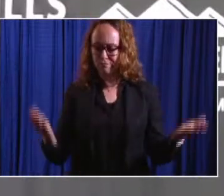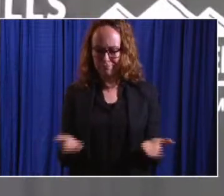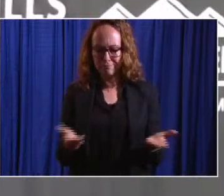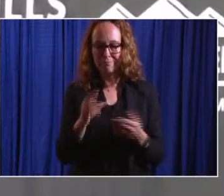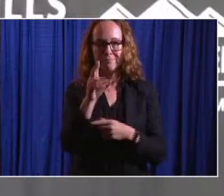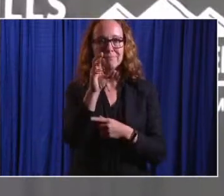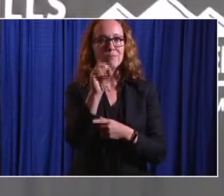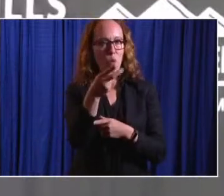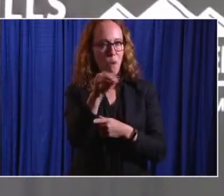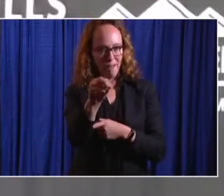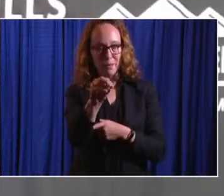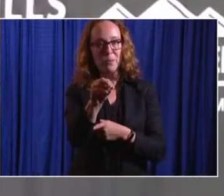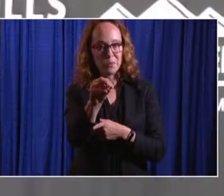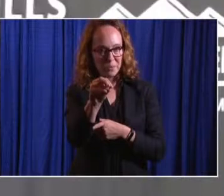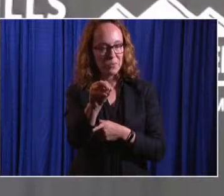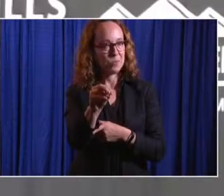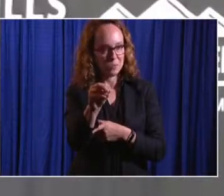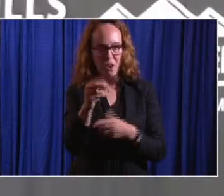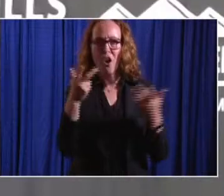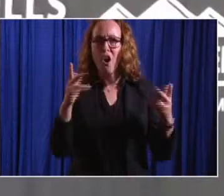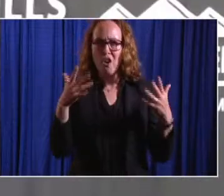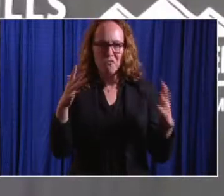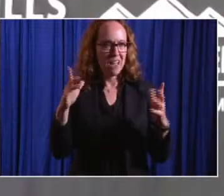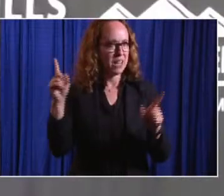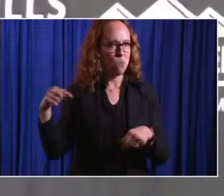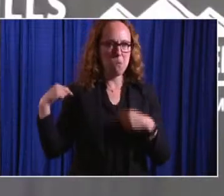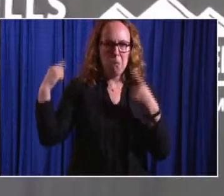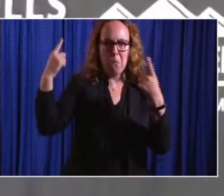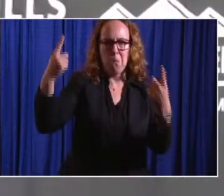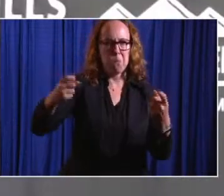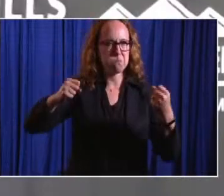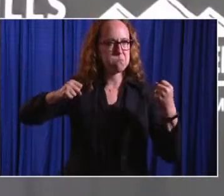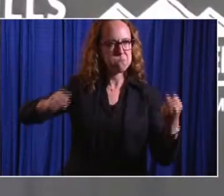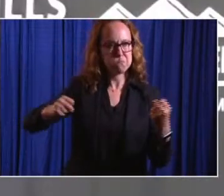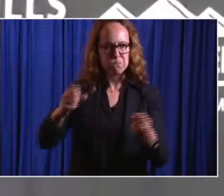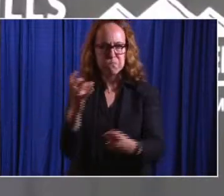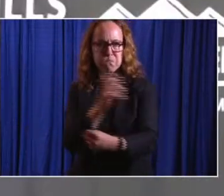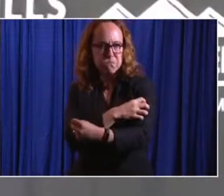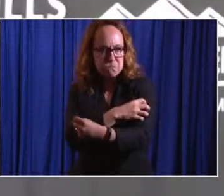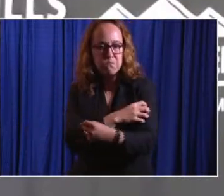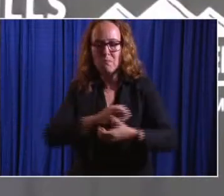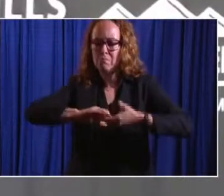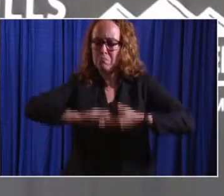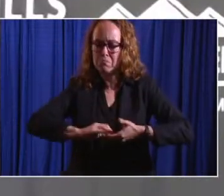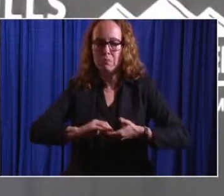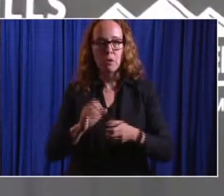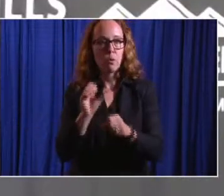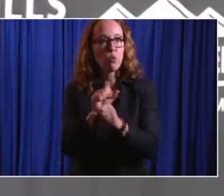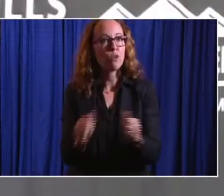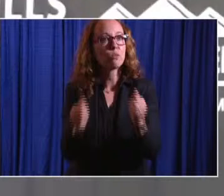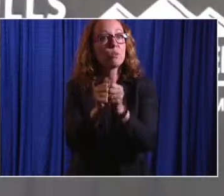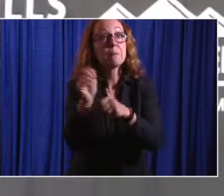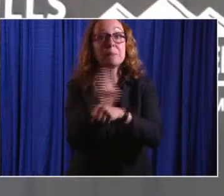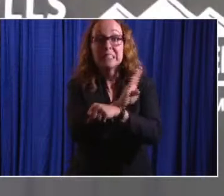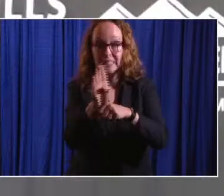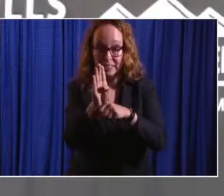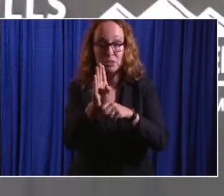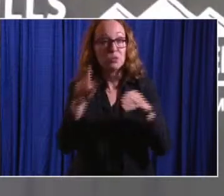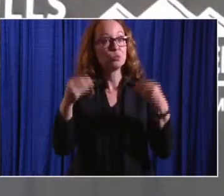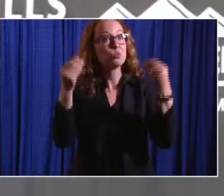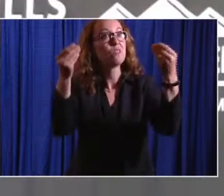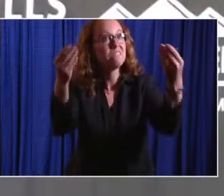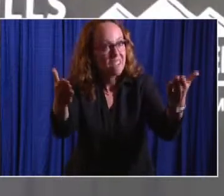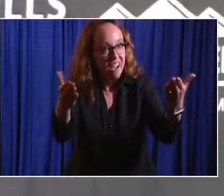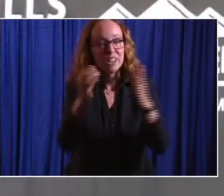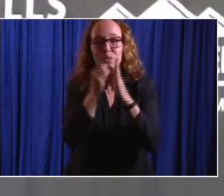We're already well on our way. Great institutions working with business to provide that workforce in the future.